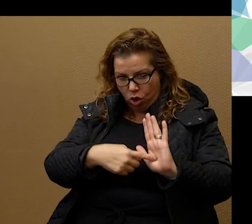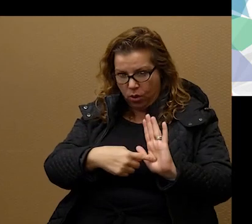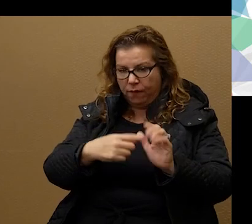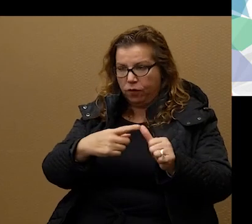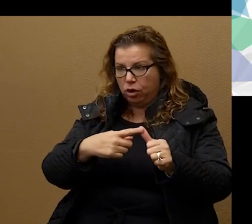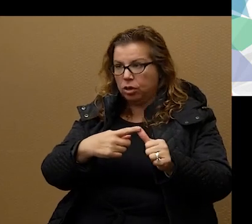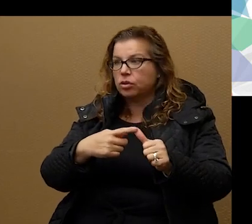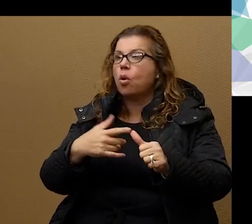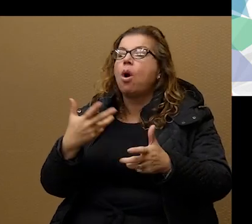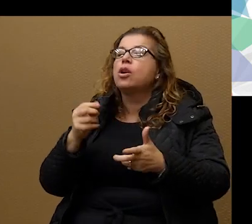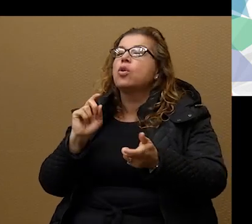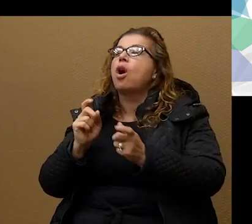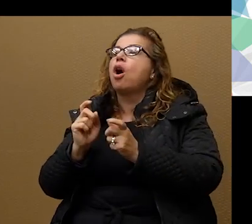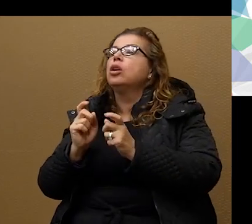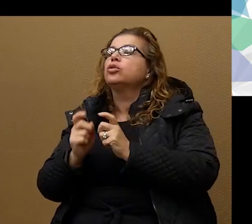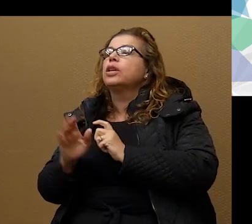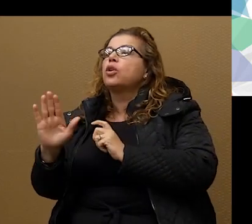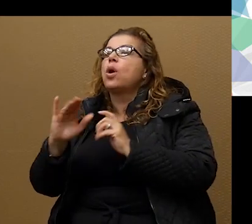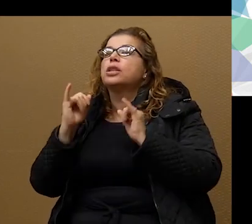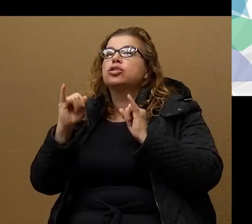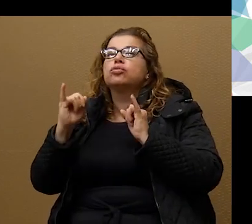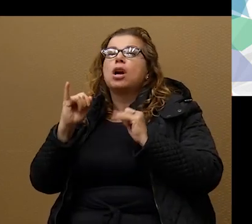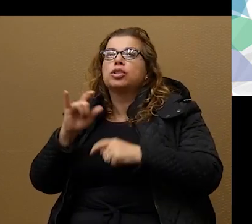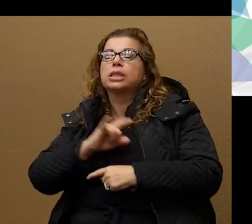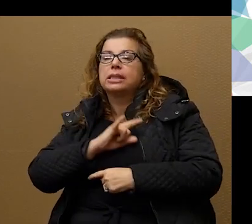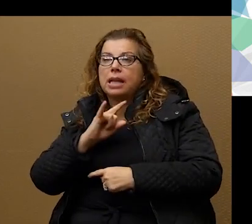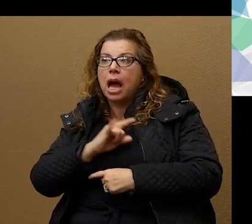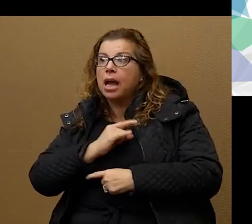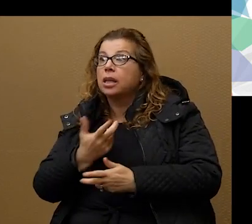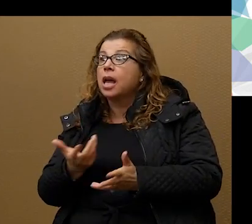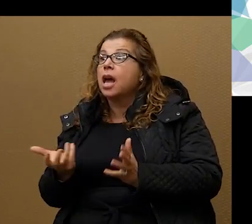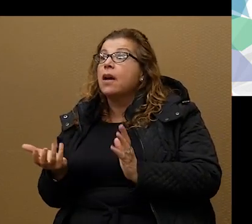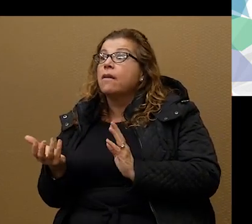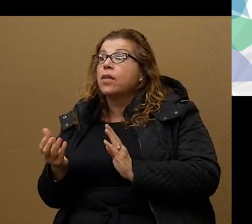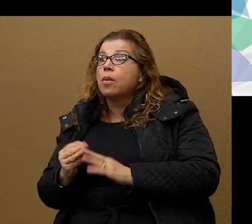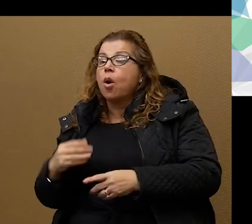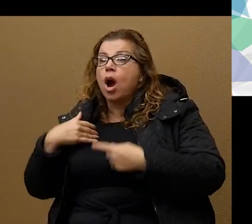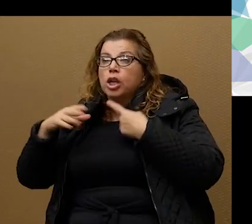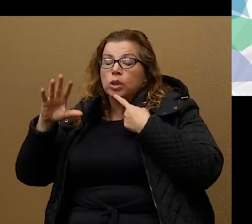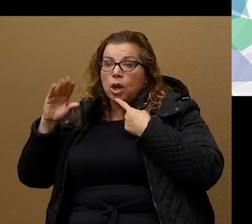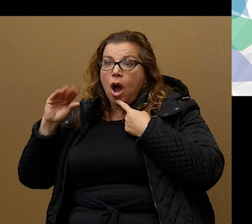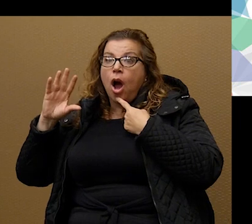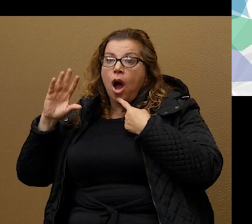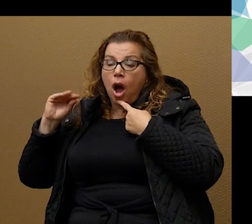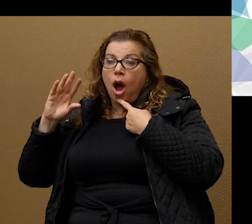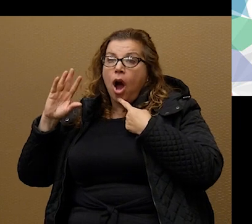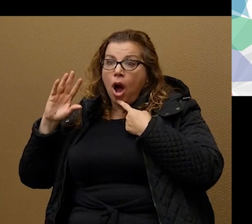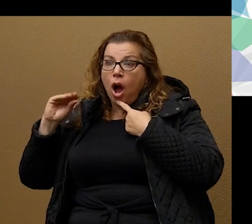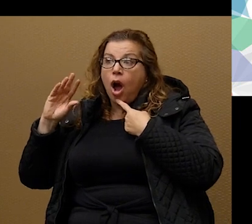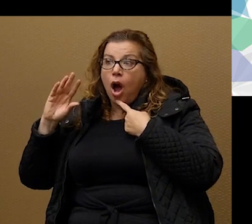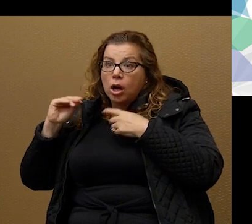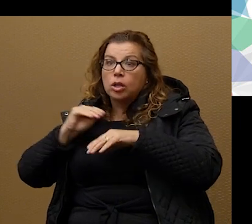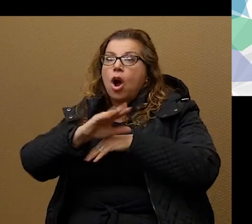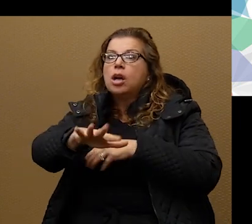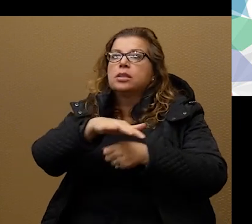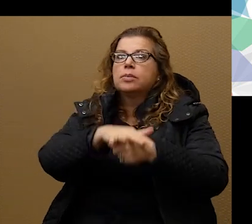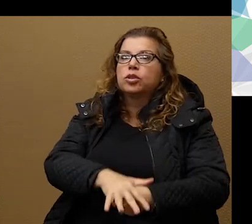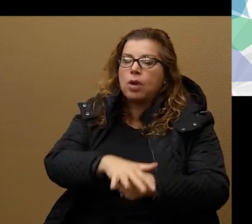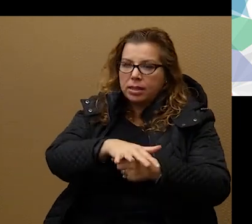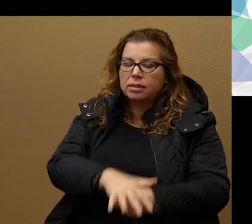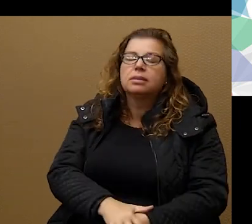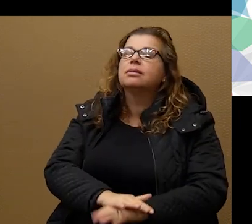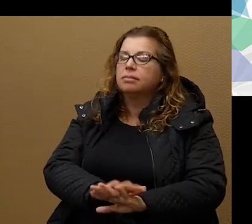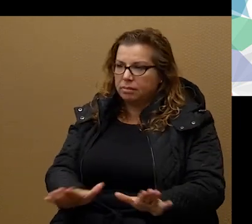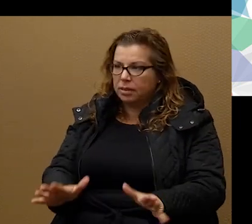how instruction is delivered. If the more you talk stresses them out, showing them pictures, showing them